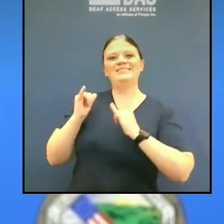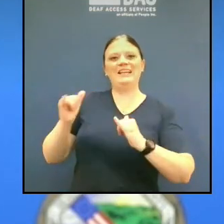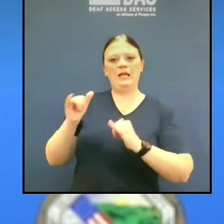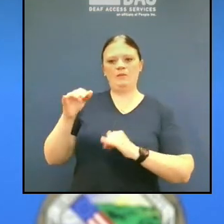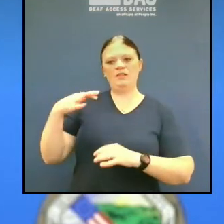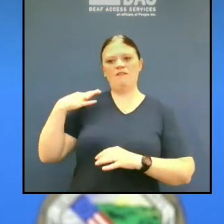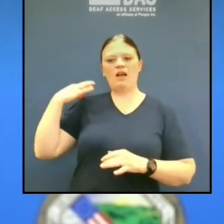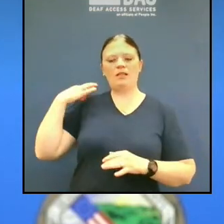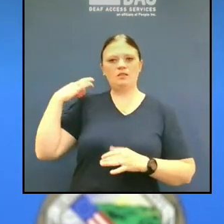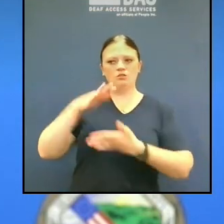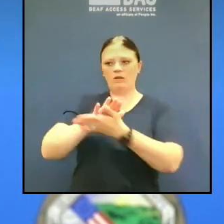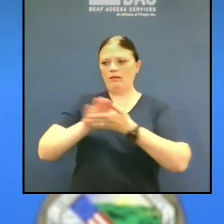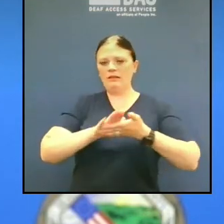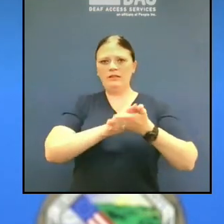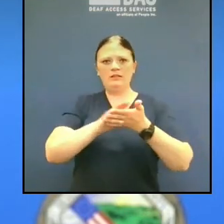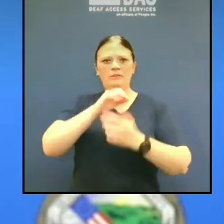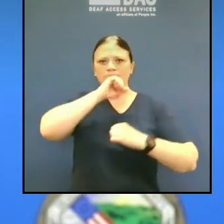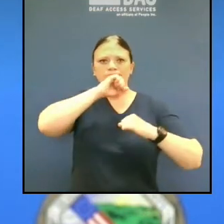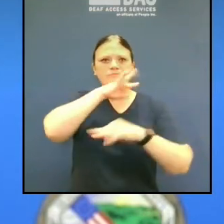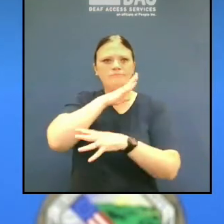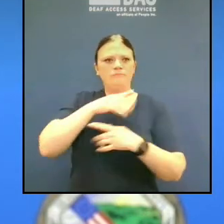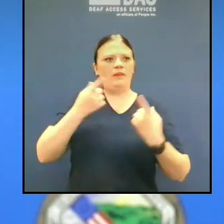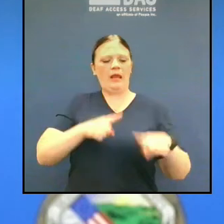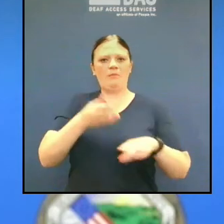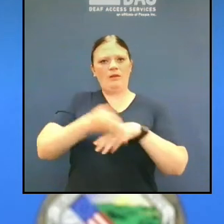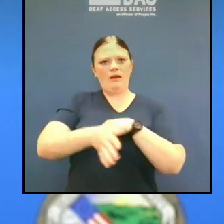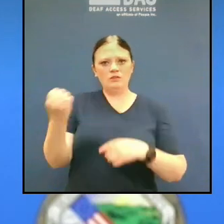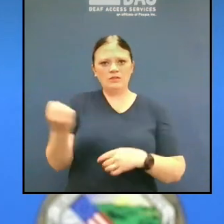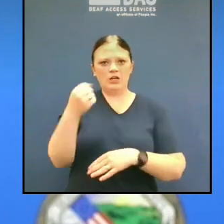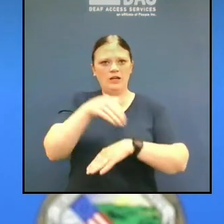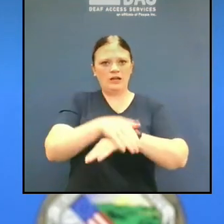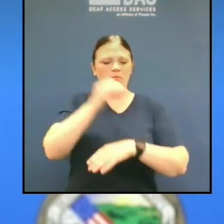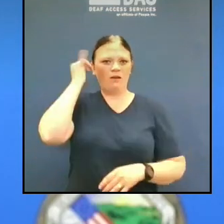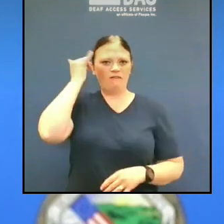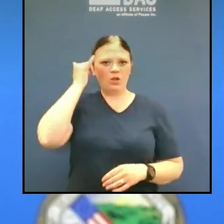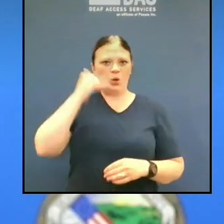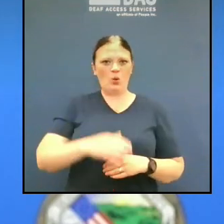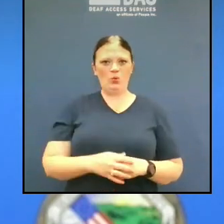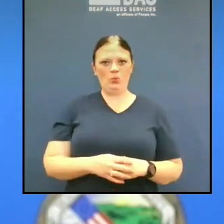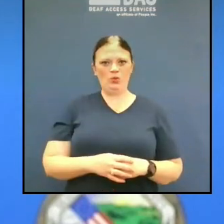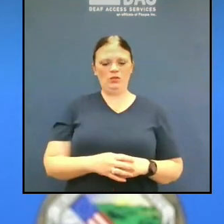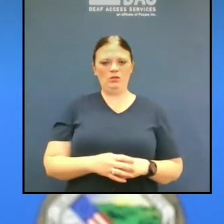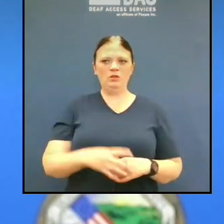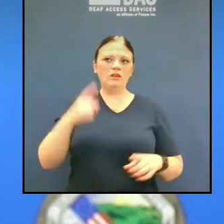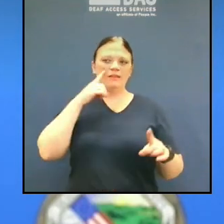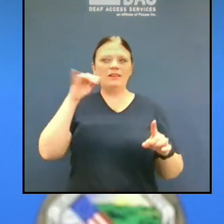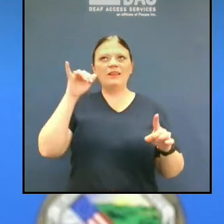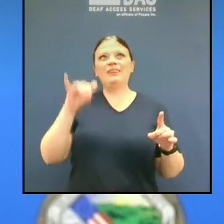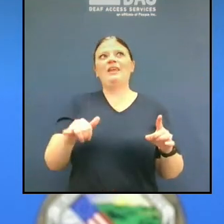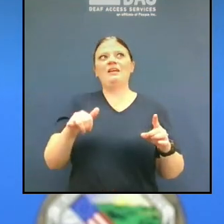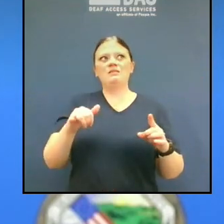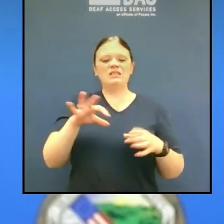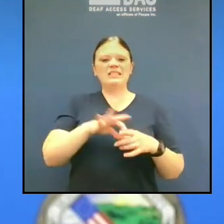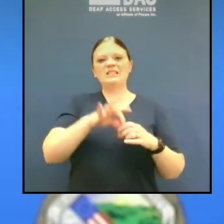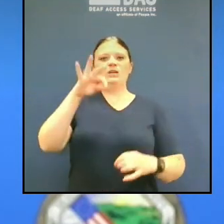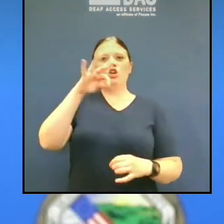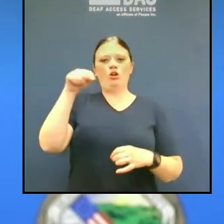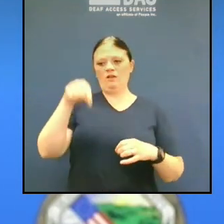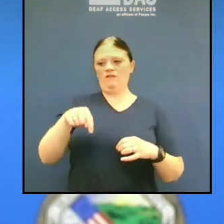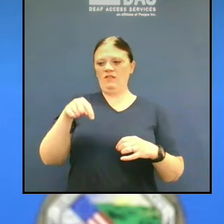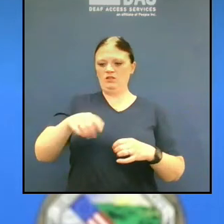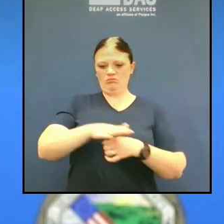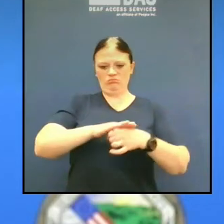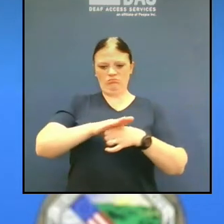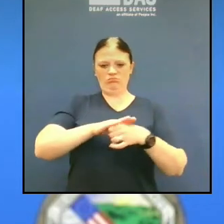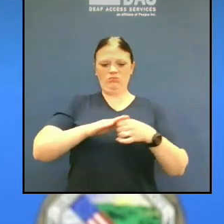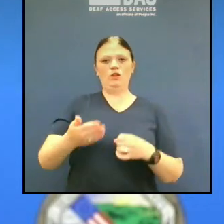had resulted after Saturday night's incidents in Buffalo. And I think that's really what the spirit of this region is, the city of good